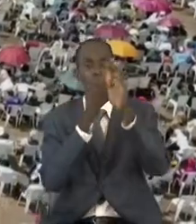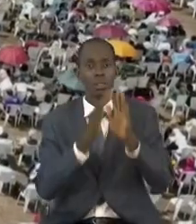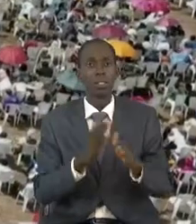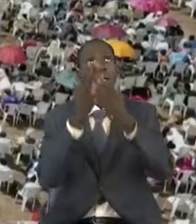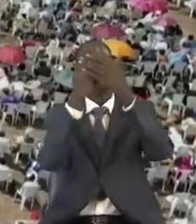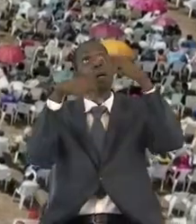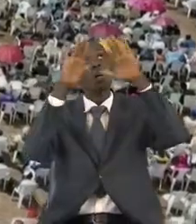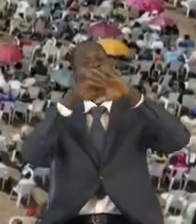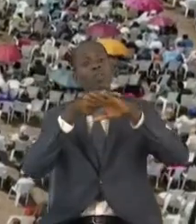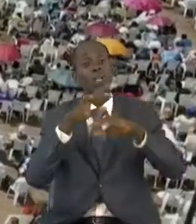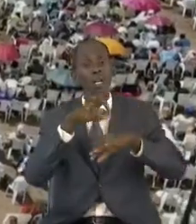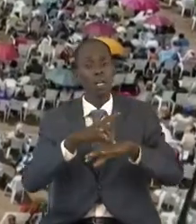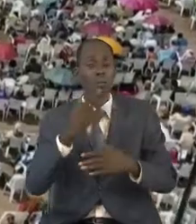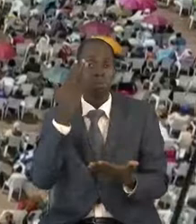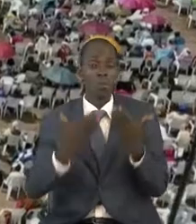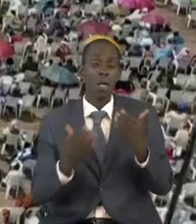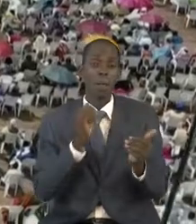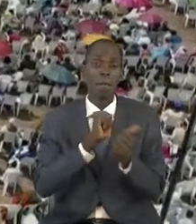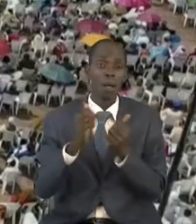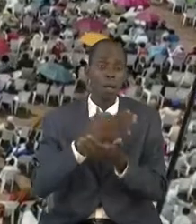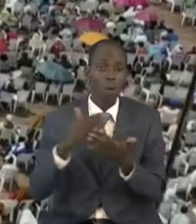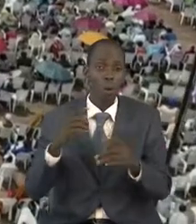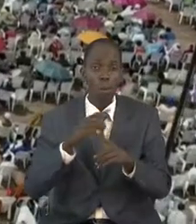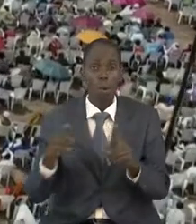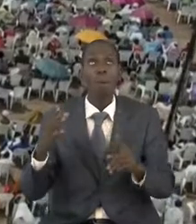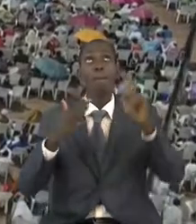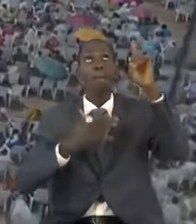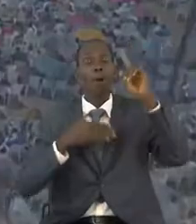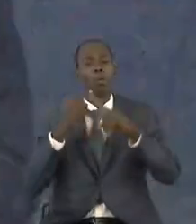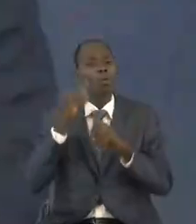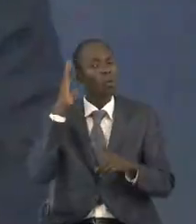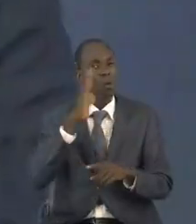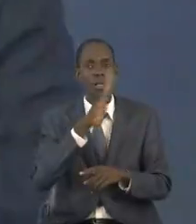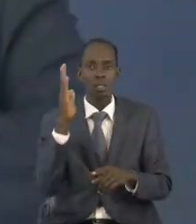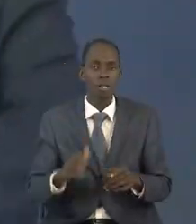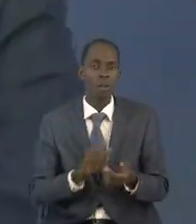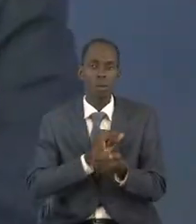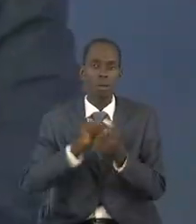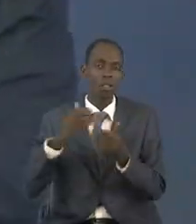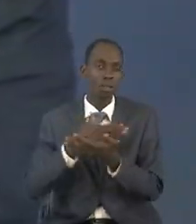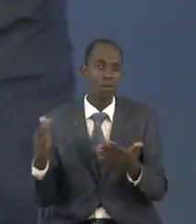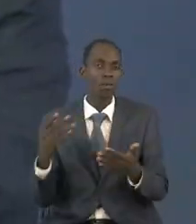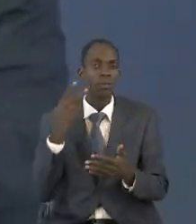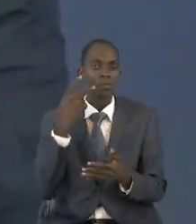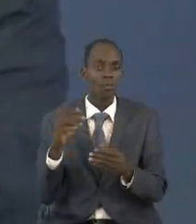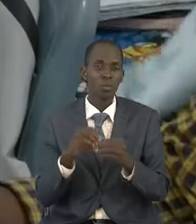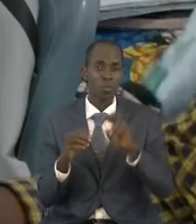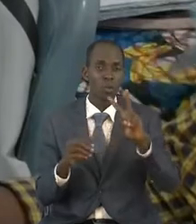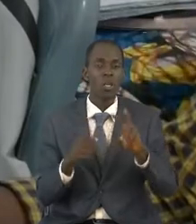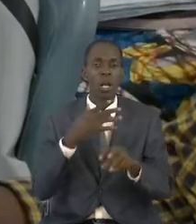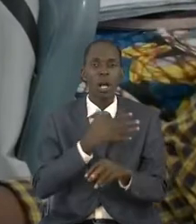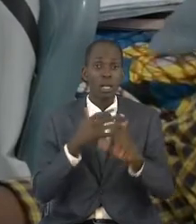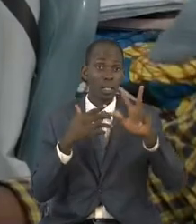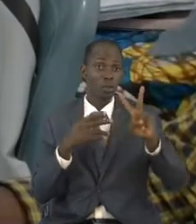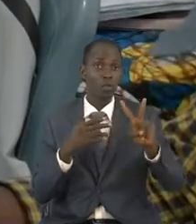but my words shall not pass away. Look at verse 32 there. Verse 32, and ye shall know the truth, and